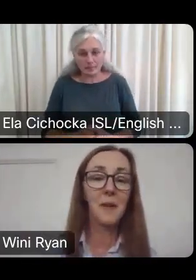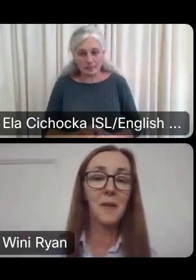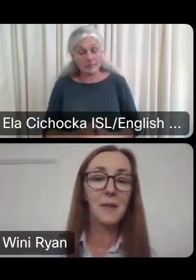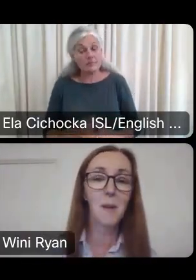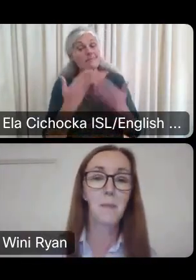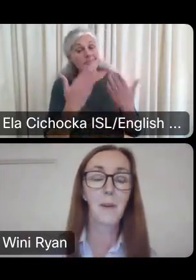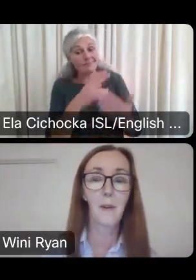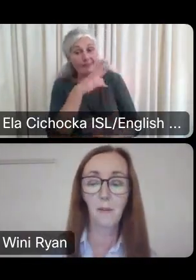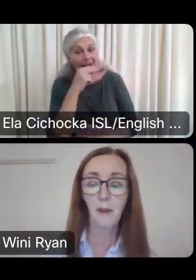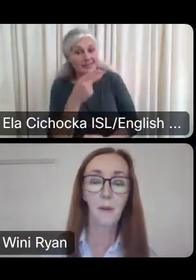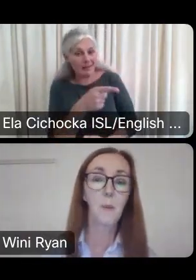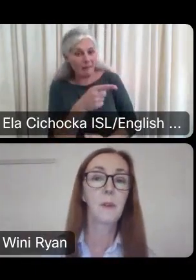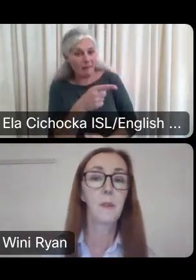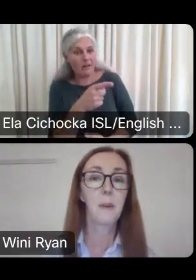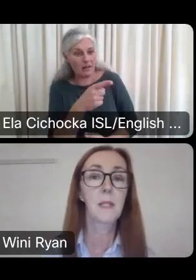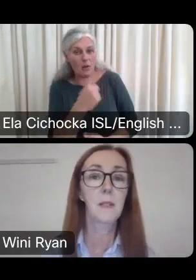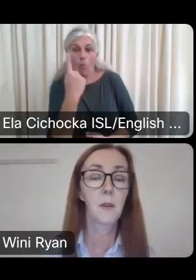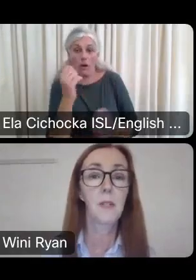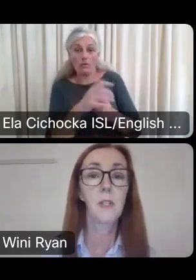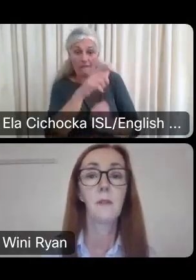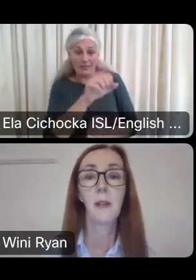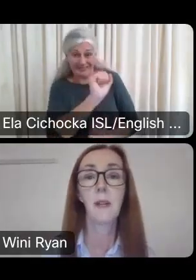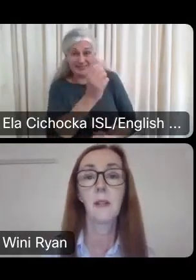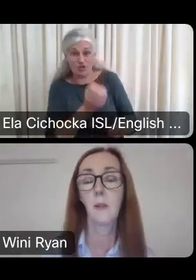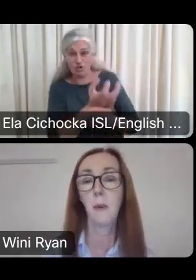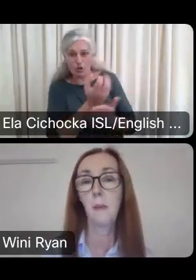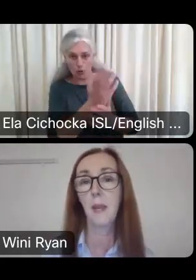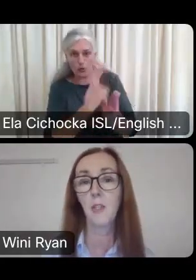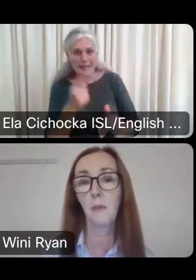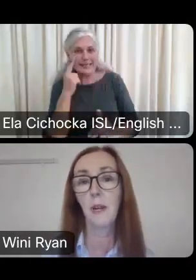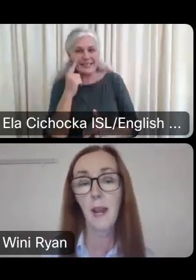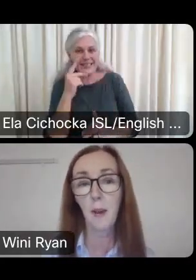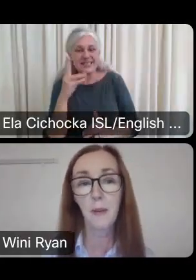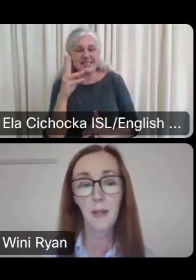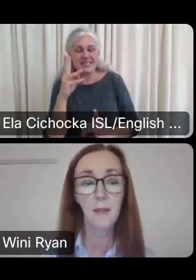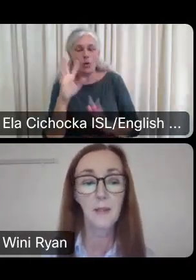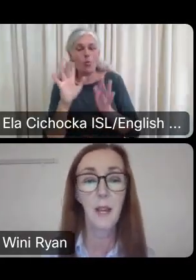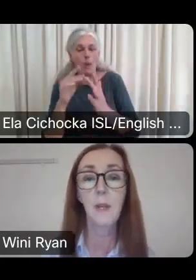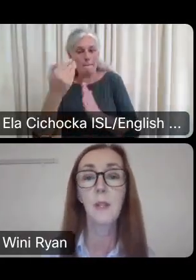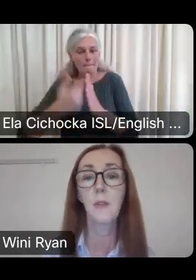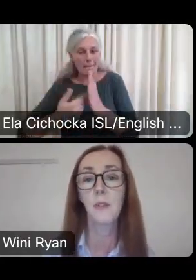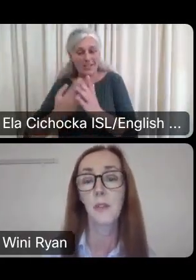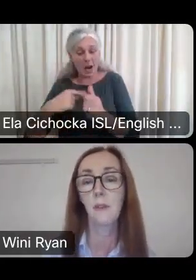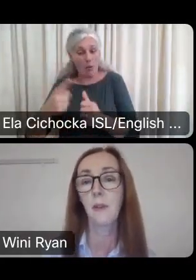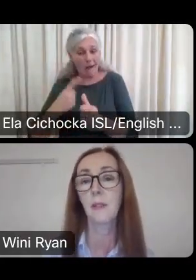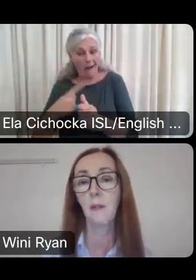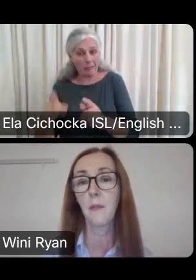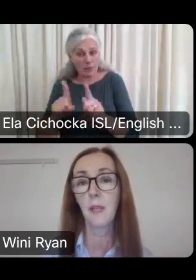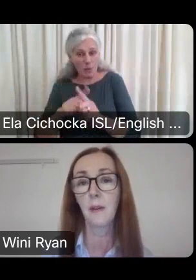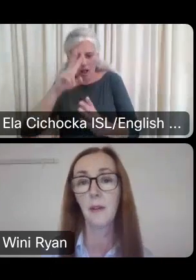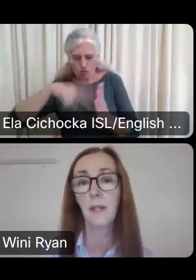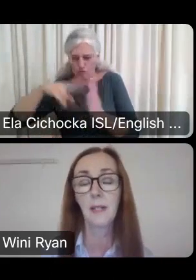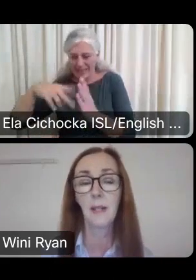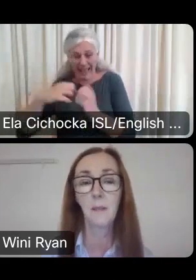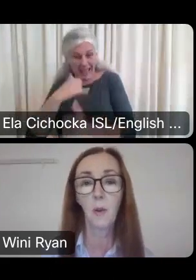So that's an example of one of the patient stories. You can find those on the webpage or in our app. And I read through the surveys every